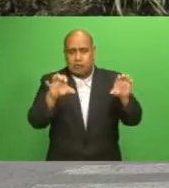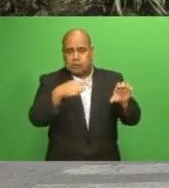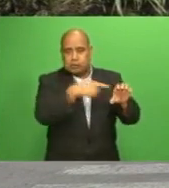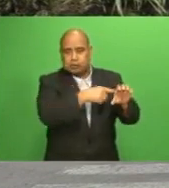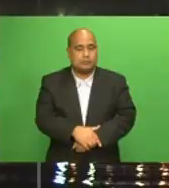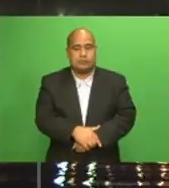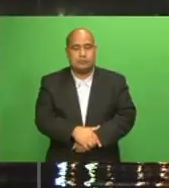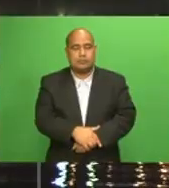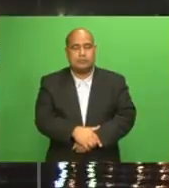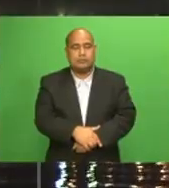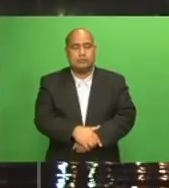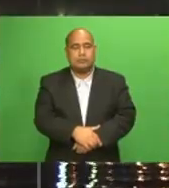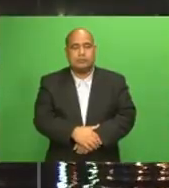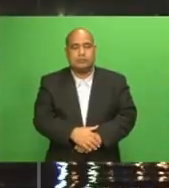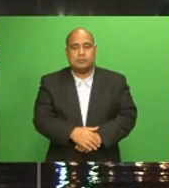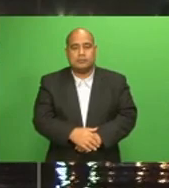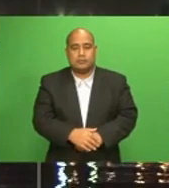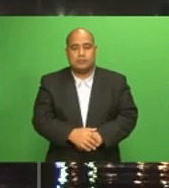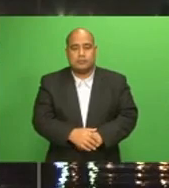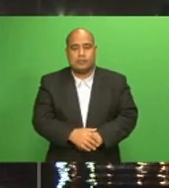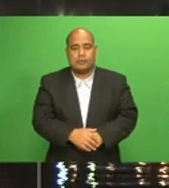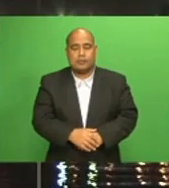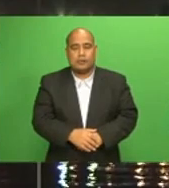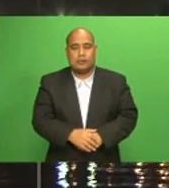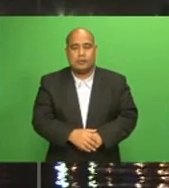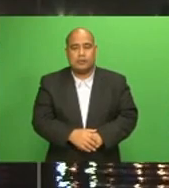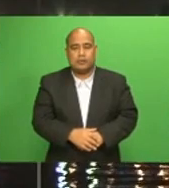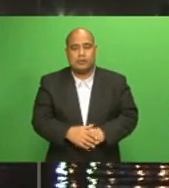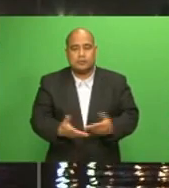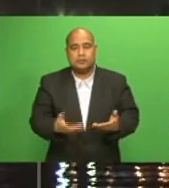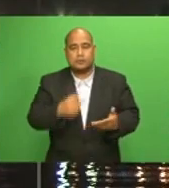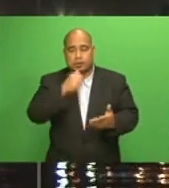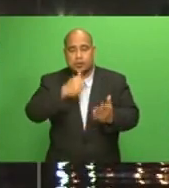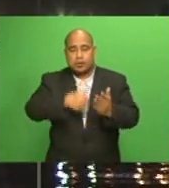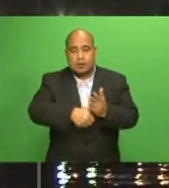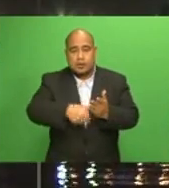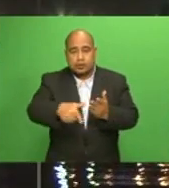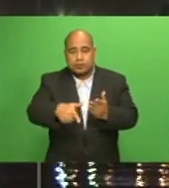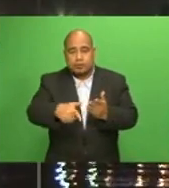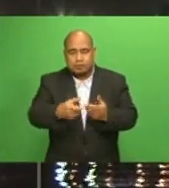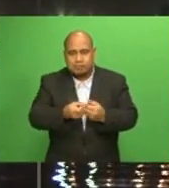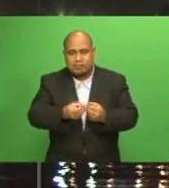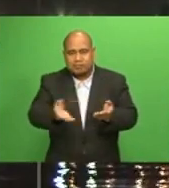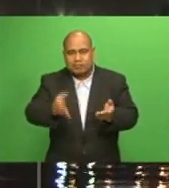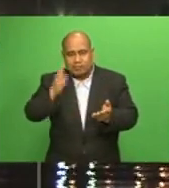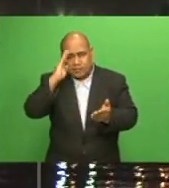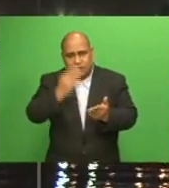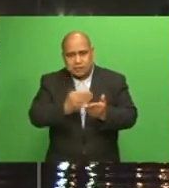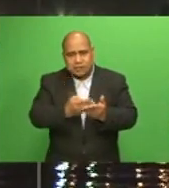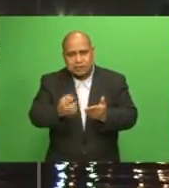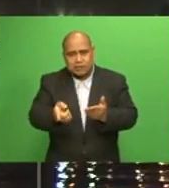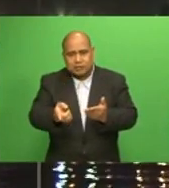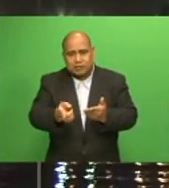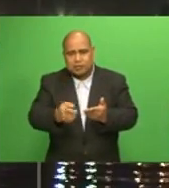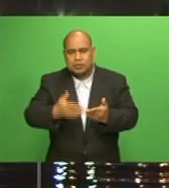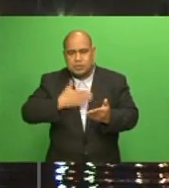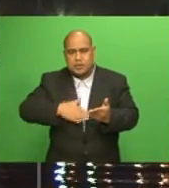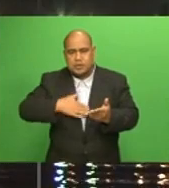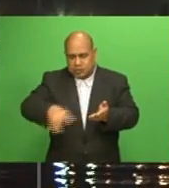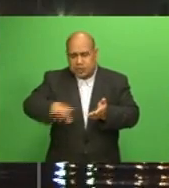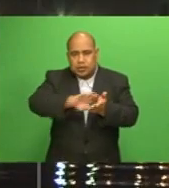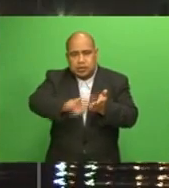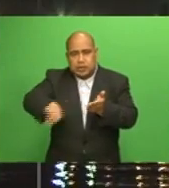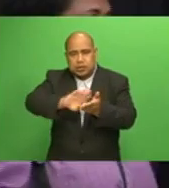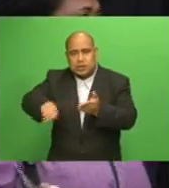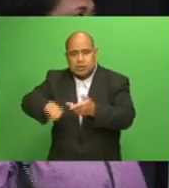FBC News. A petition has surfaced from students seeking to abolish the University of the South Pacific Students